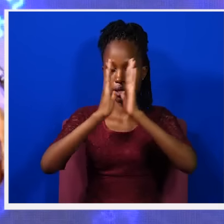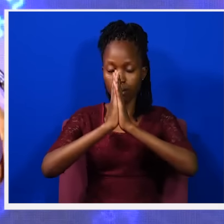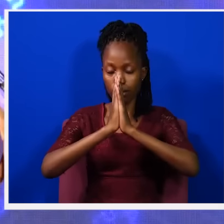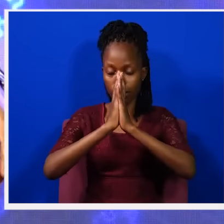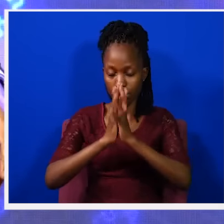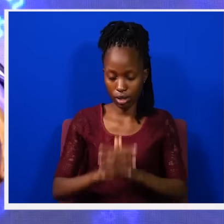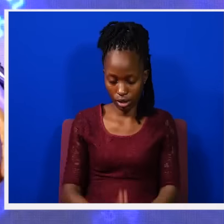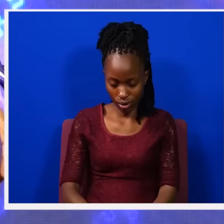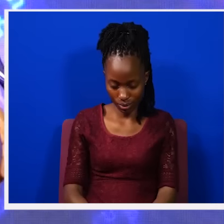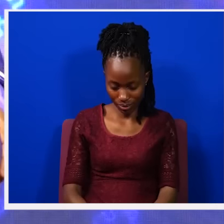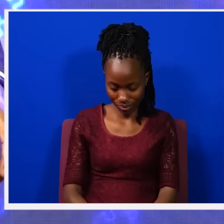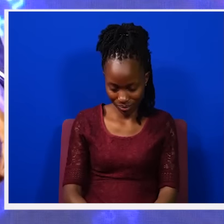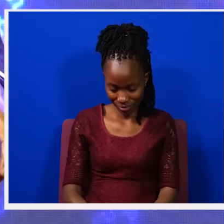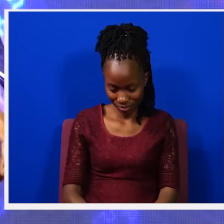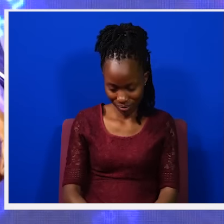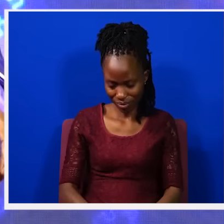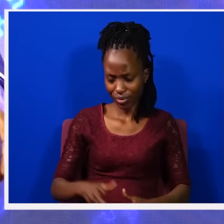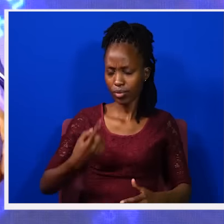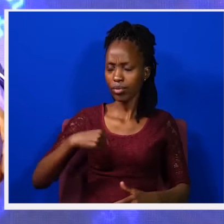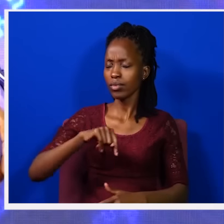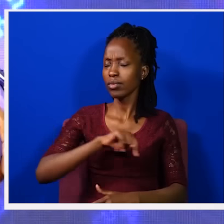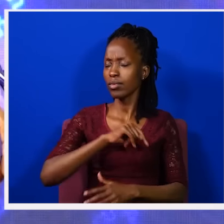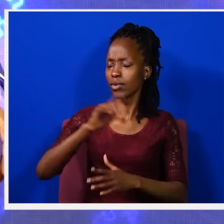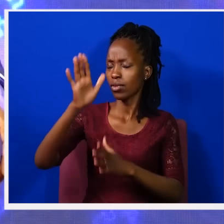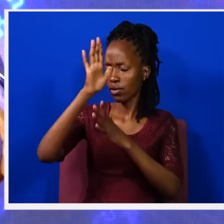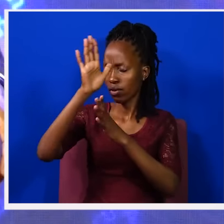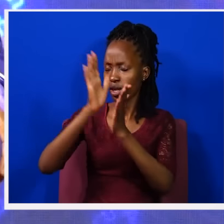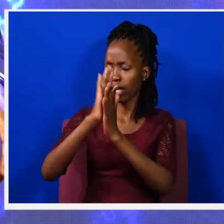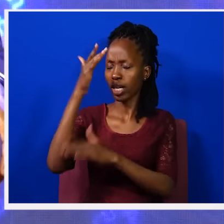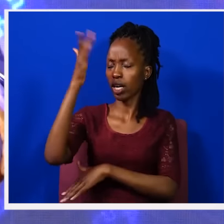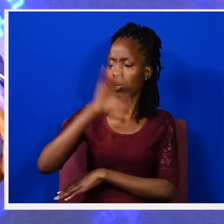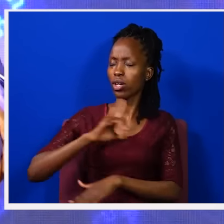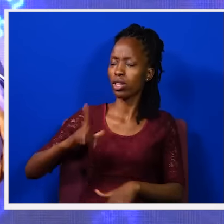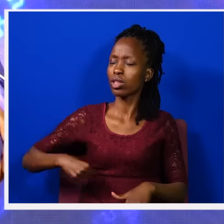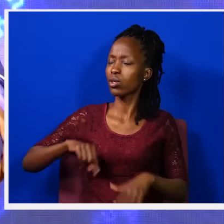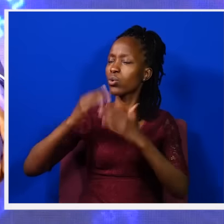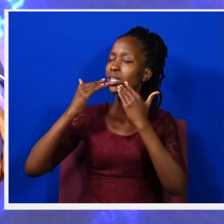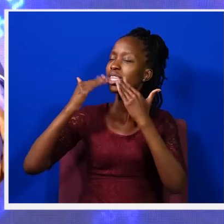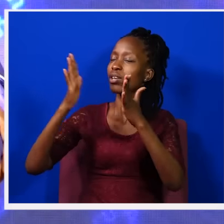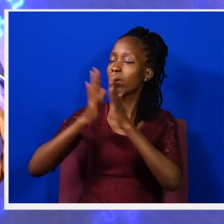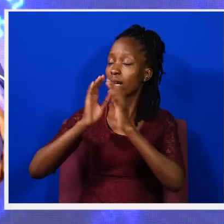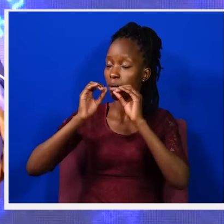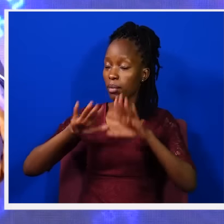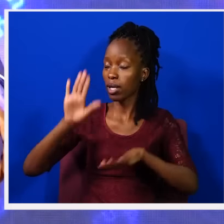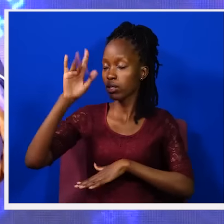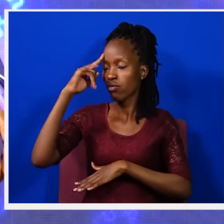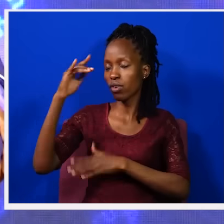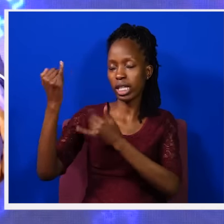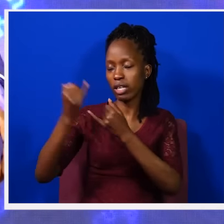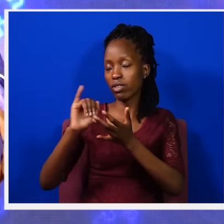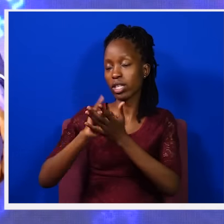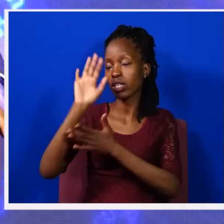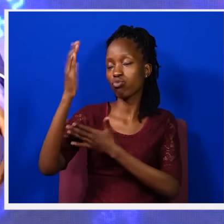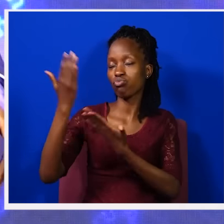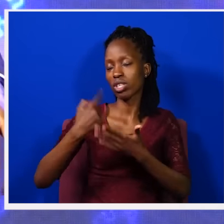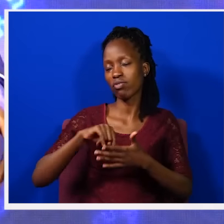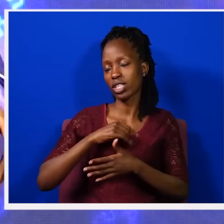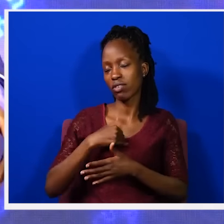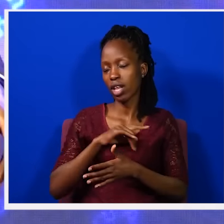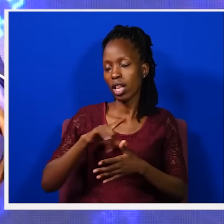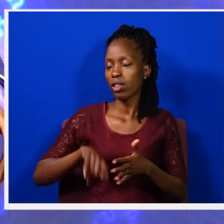prayer. Our Father and our God, we thank you and bless you for the invitation that you have given to us, that